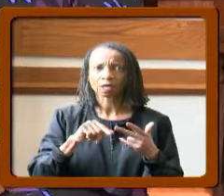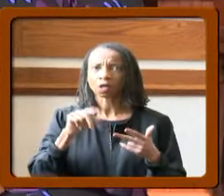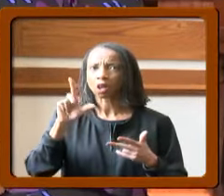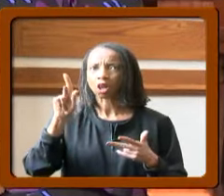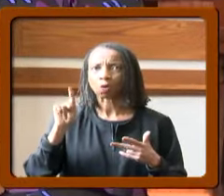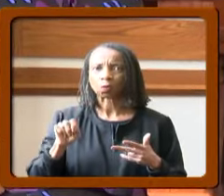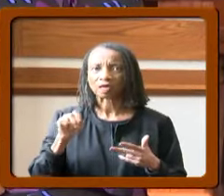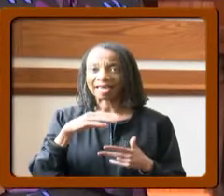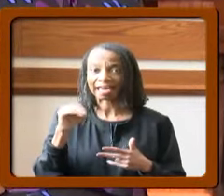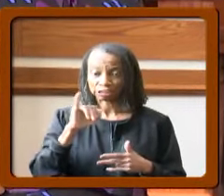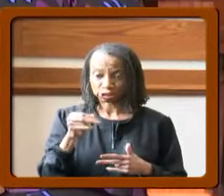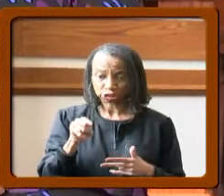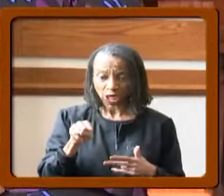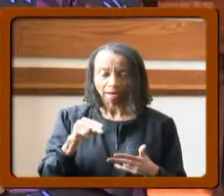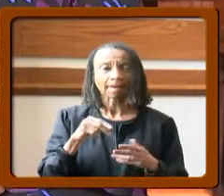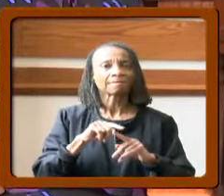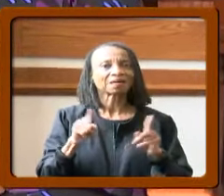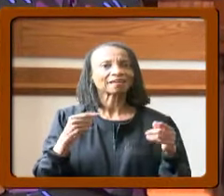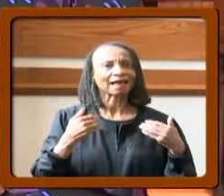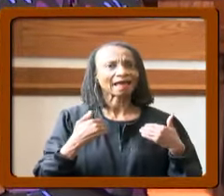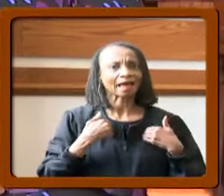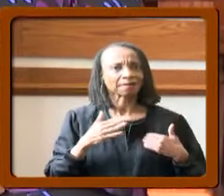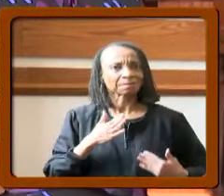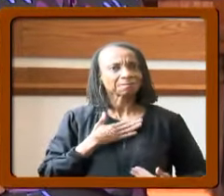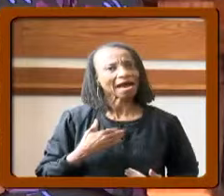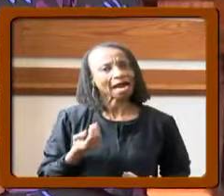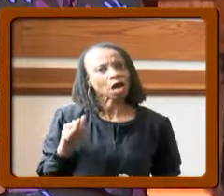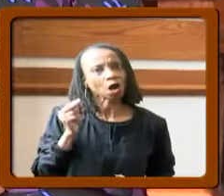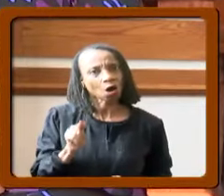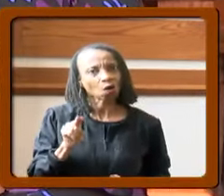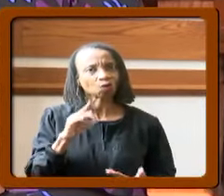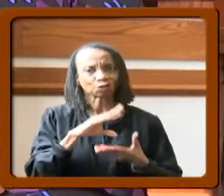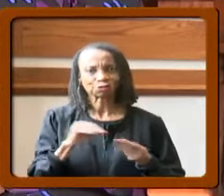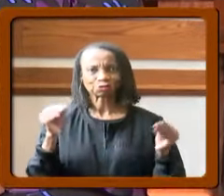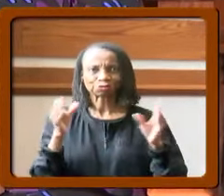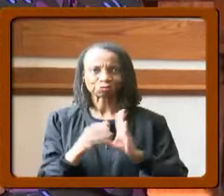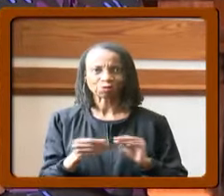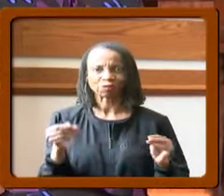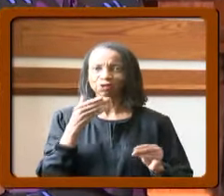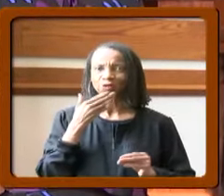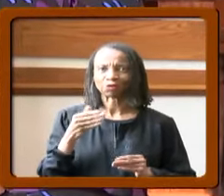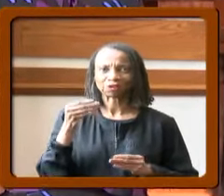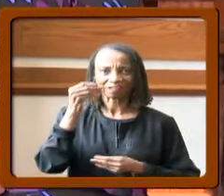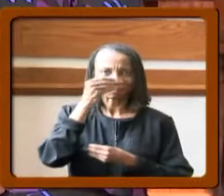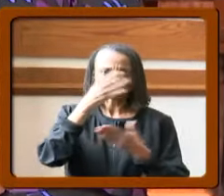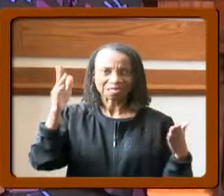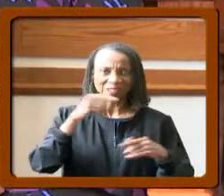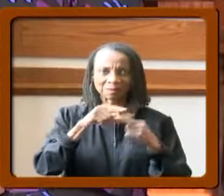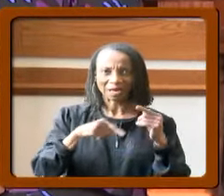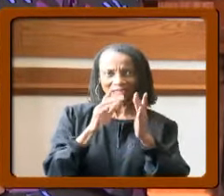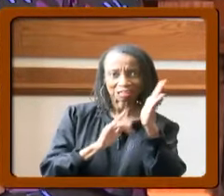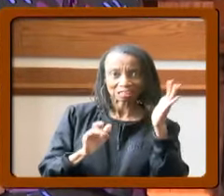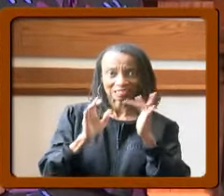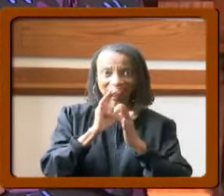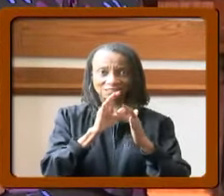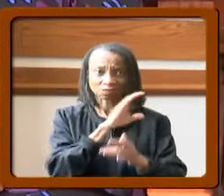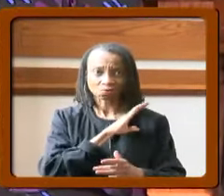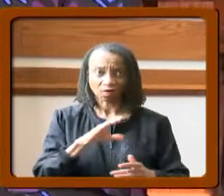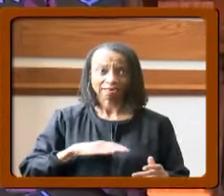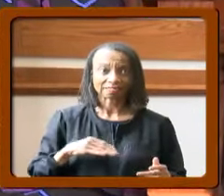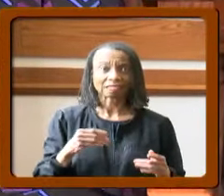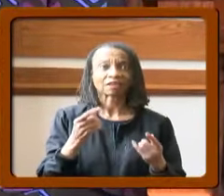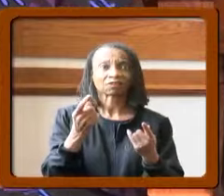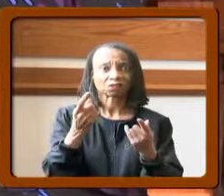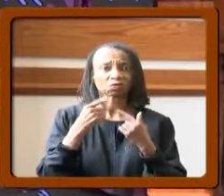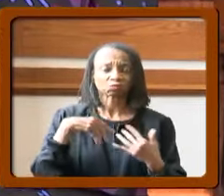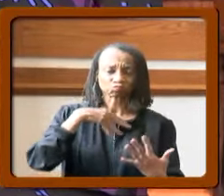gospel. I've got my own story of the good news of Jesus Christ. And if you hang out with me long enough, you'll know